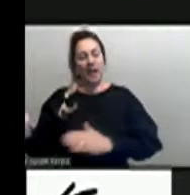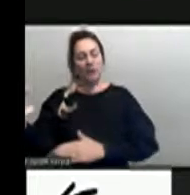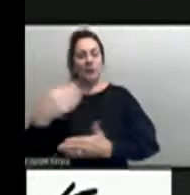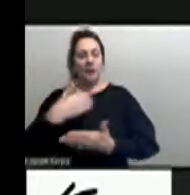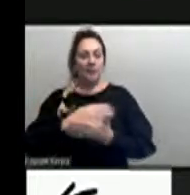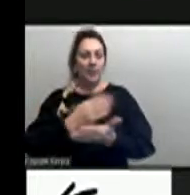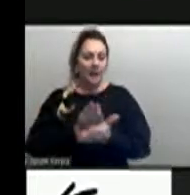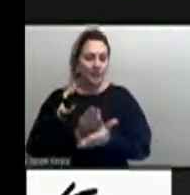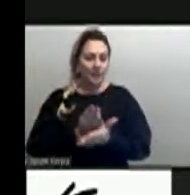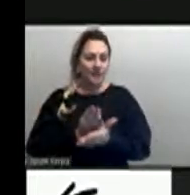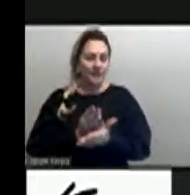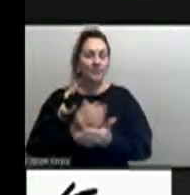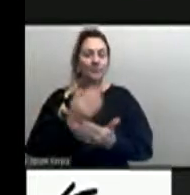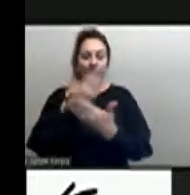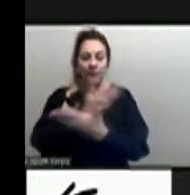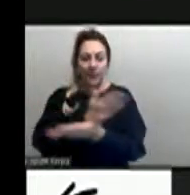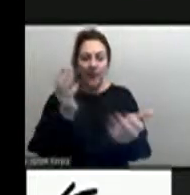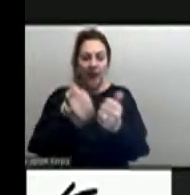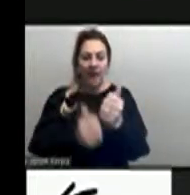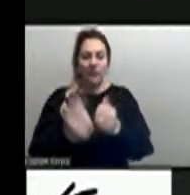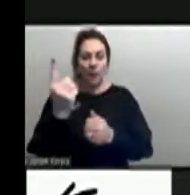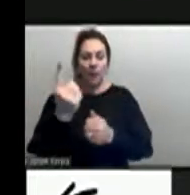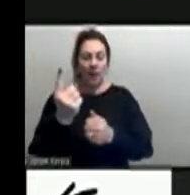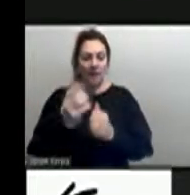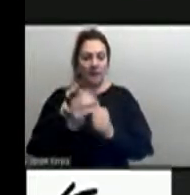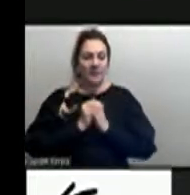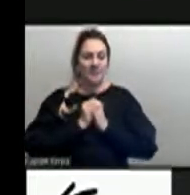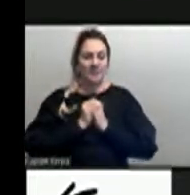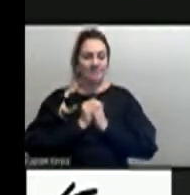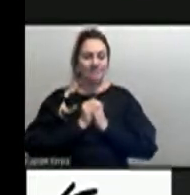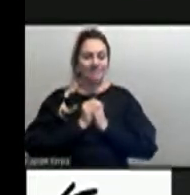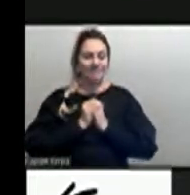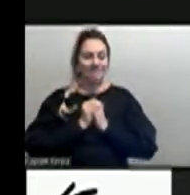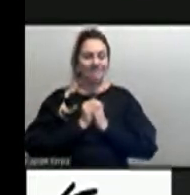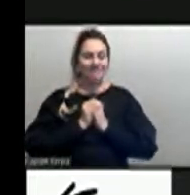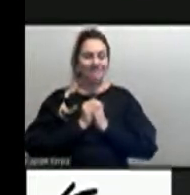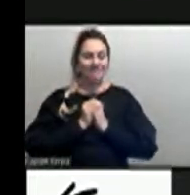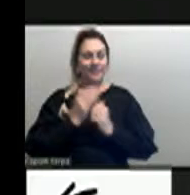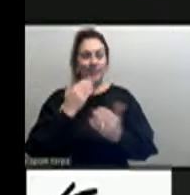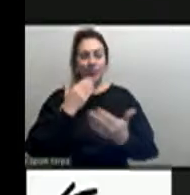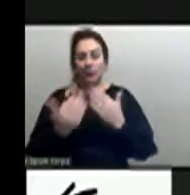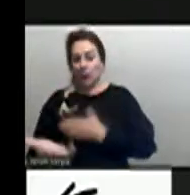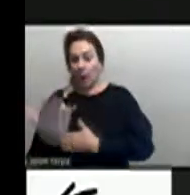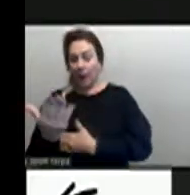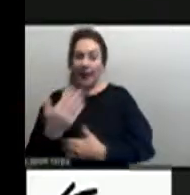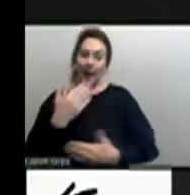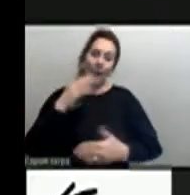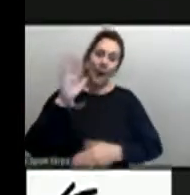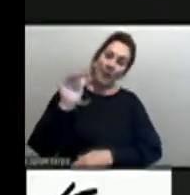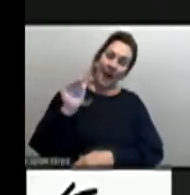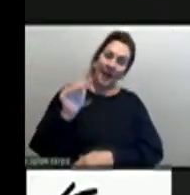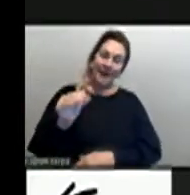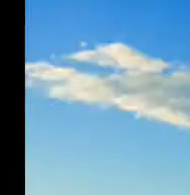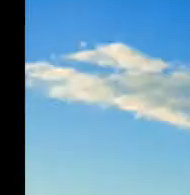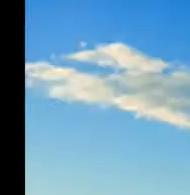said, I want to thank everyone again, and I guess good morning and goodbye. Ciao.